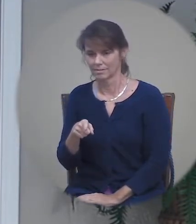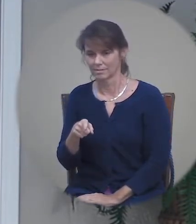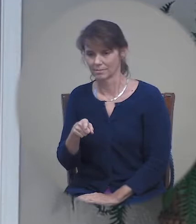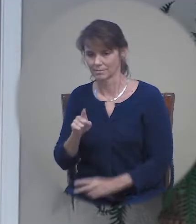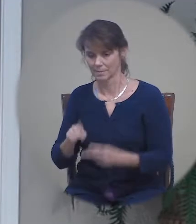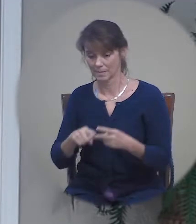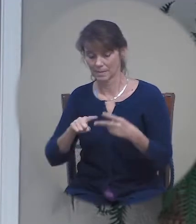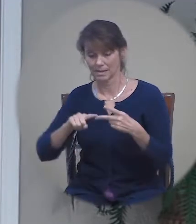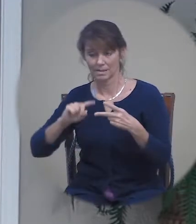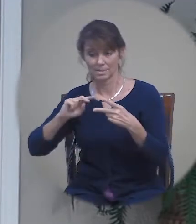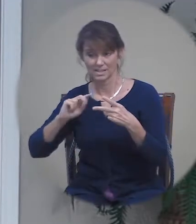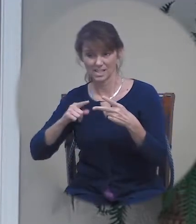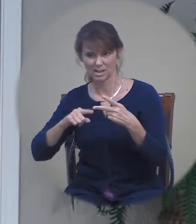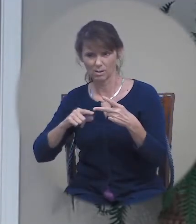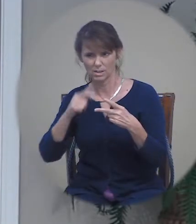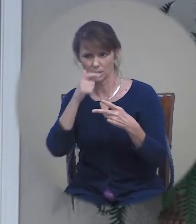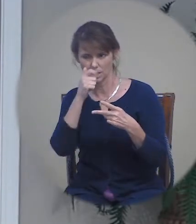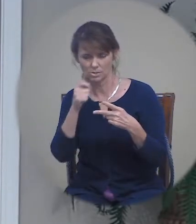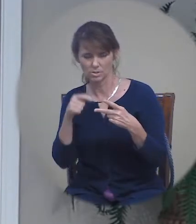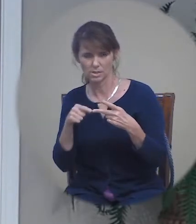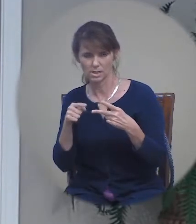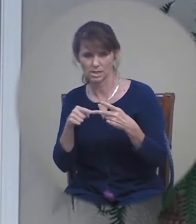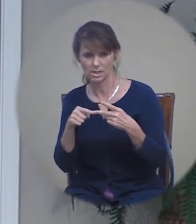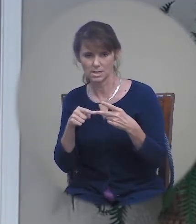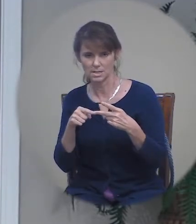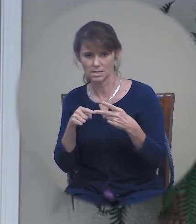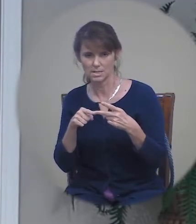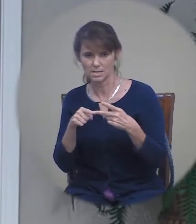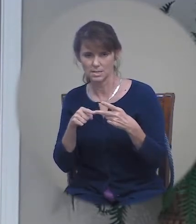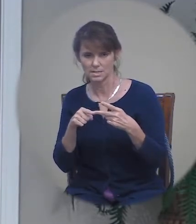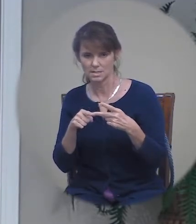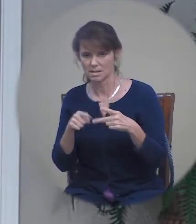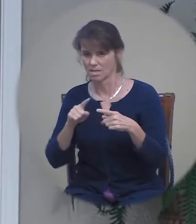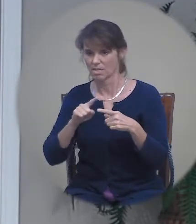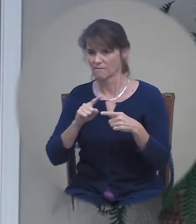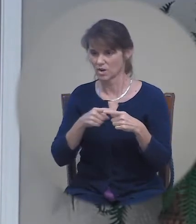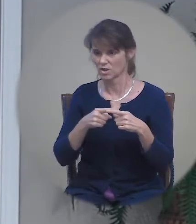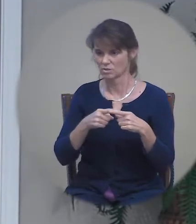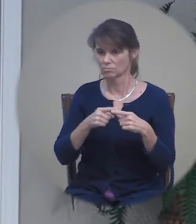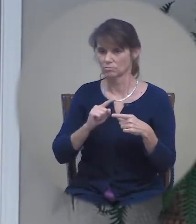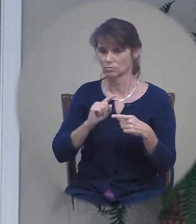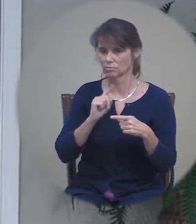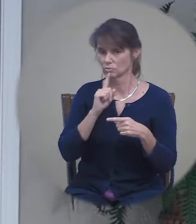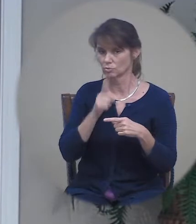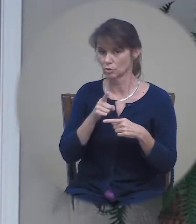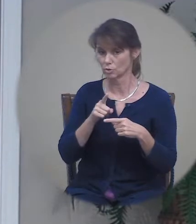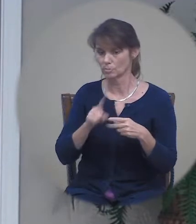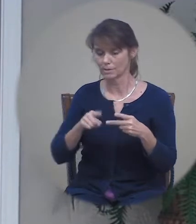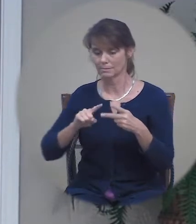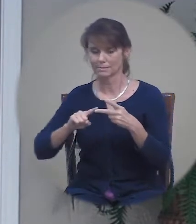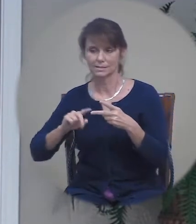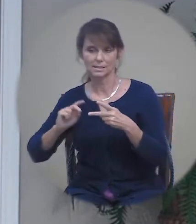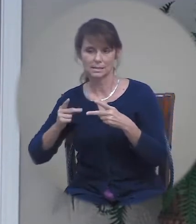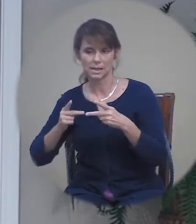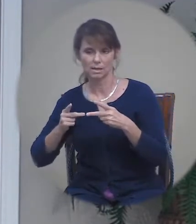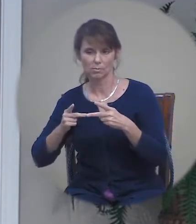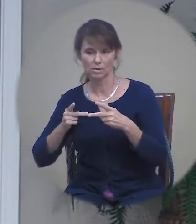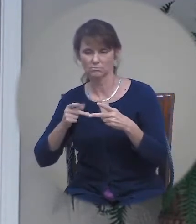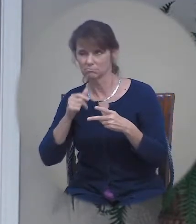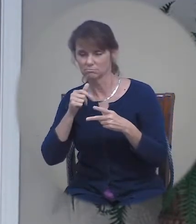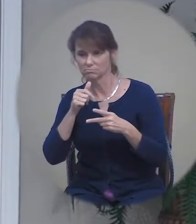second one I find really interesting. I think that was probably a ploy that would work when Assyria would go against other Canaanite or